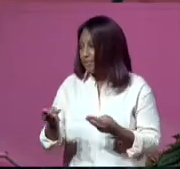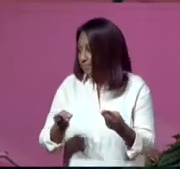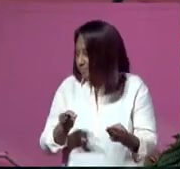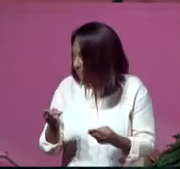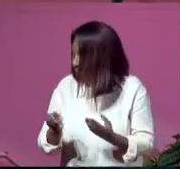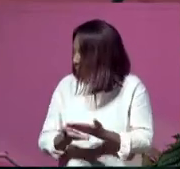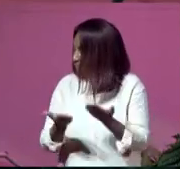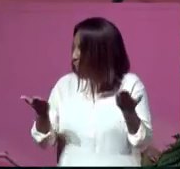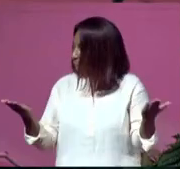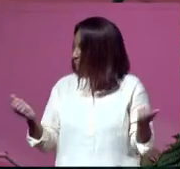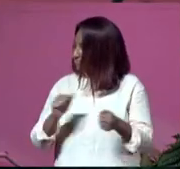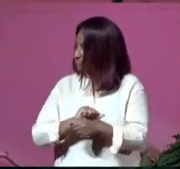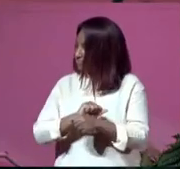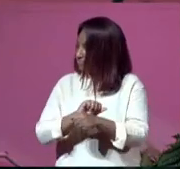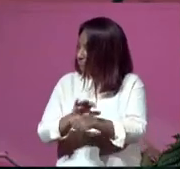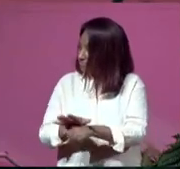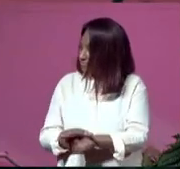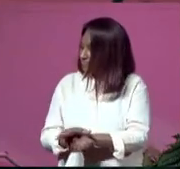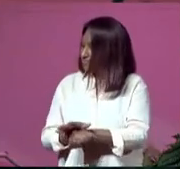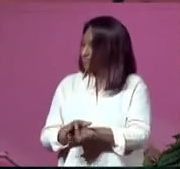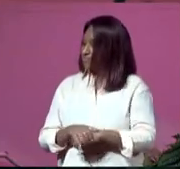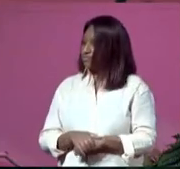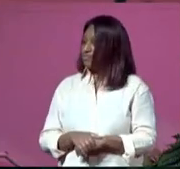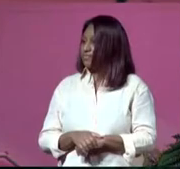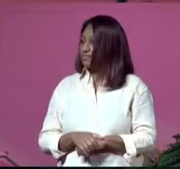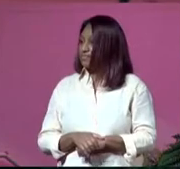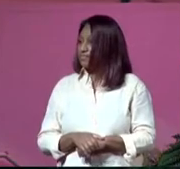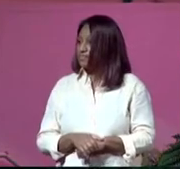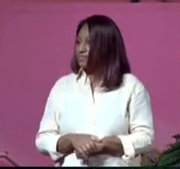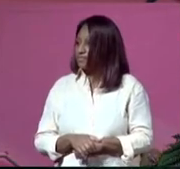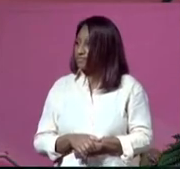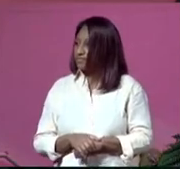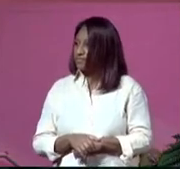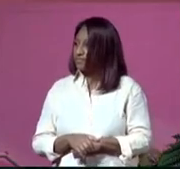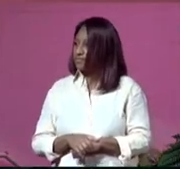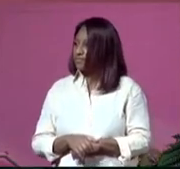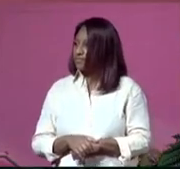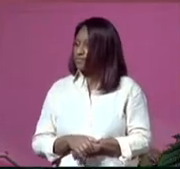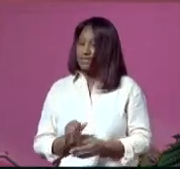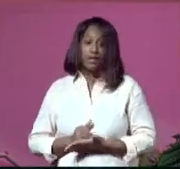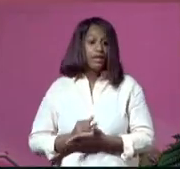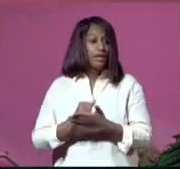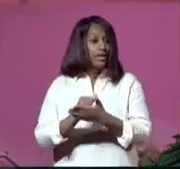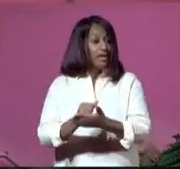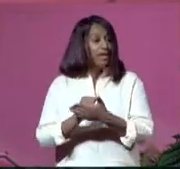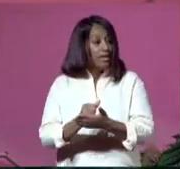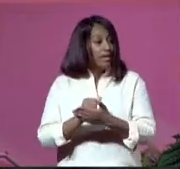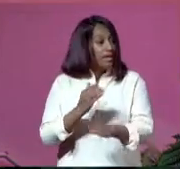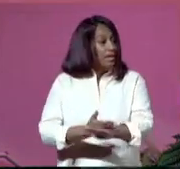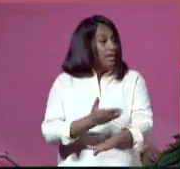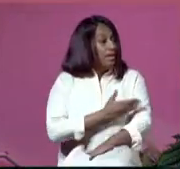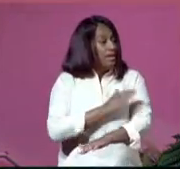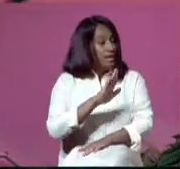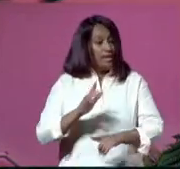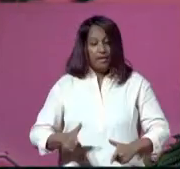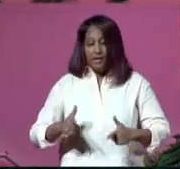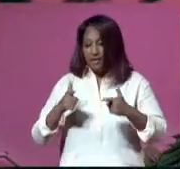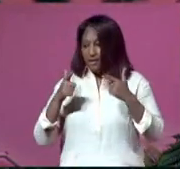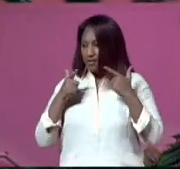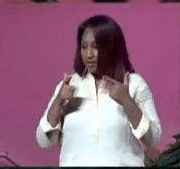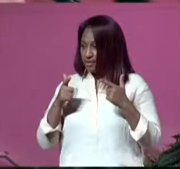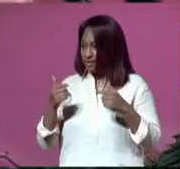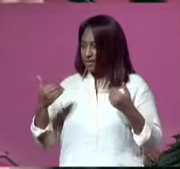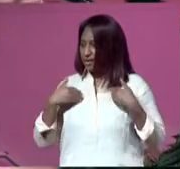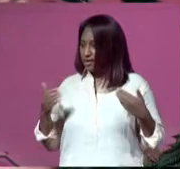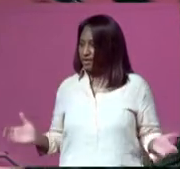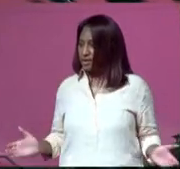them, cover them, and then put them on the right track. Help them be bold enough today to put